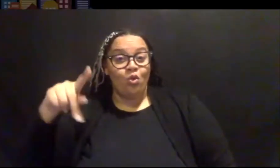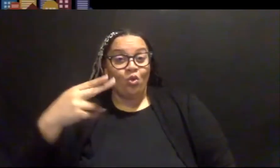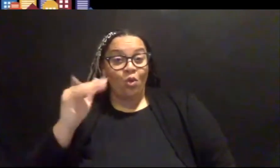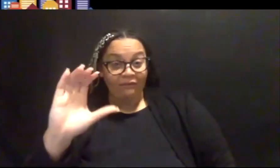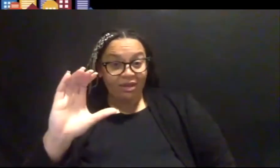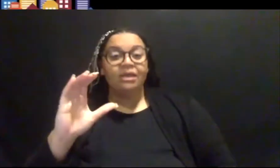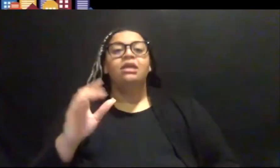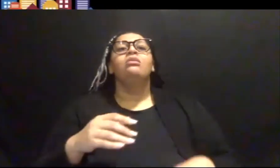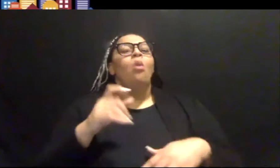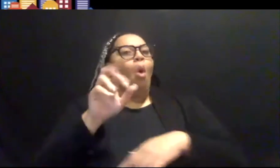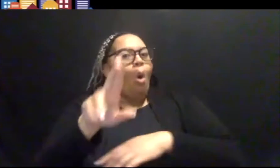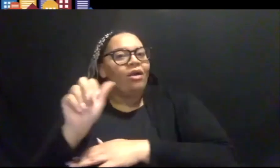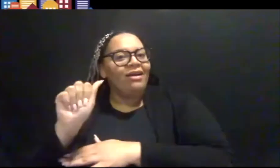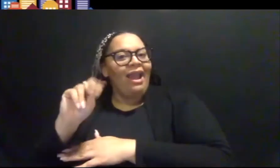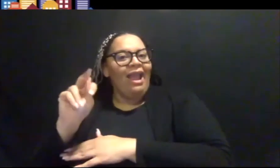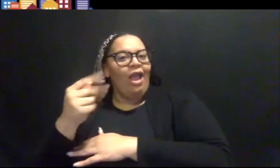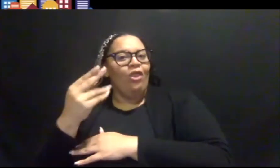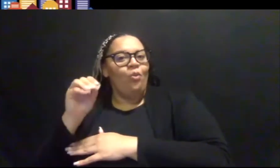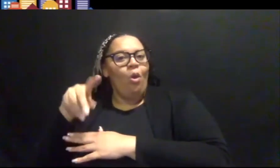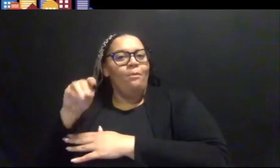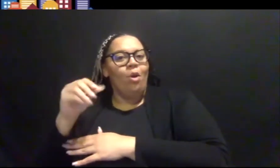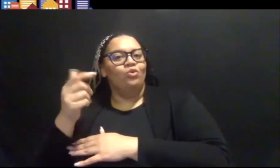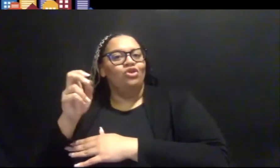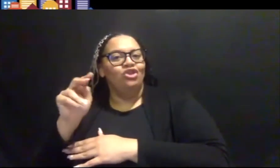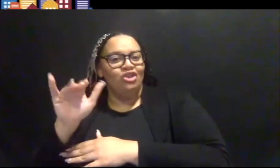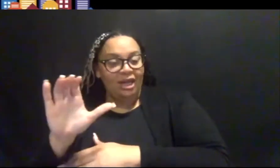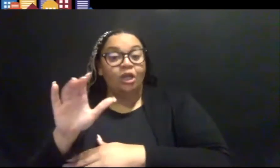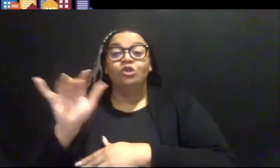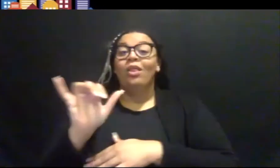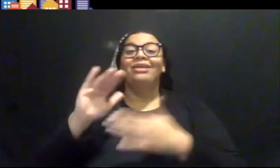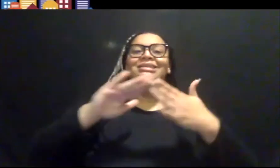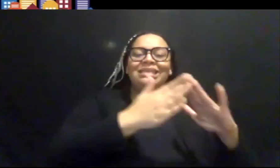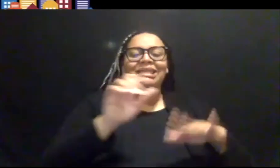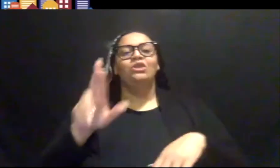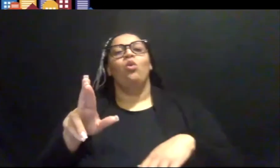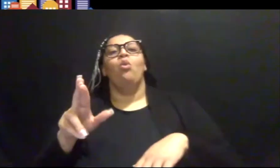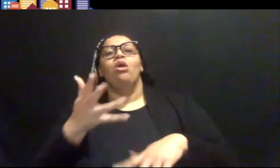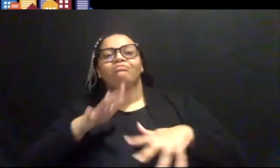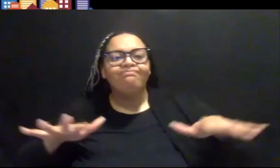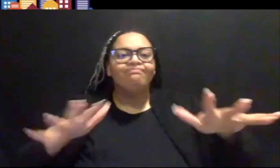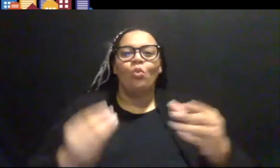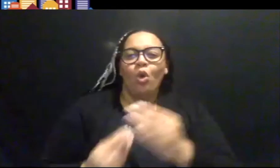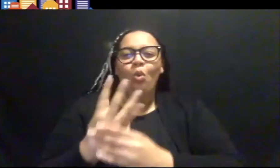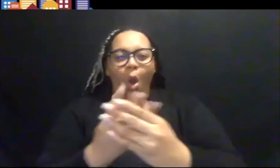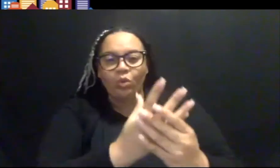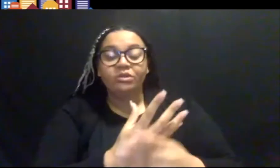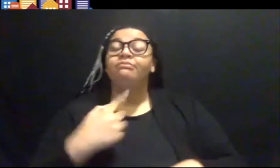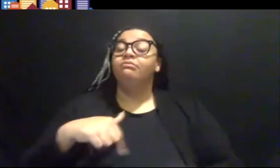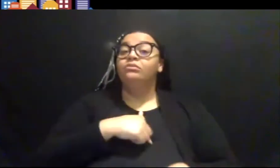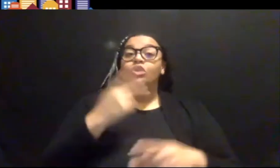to extinction, and also anthropogenic, right? So the presence of cities or agriculture, something like this. And so we look at all of